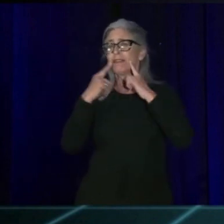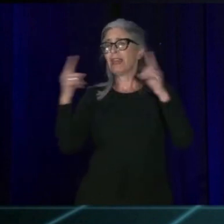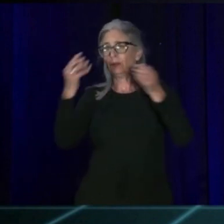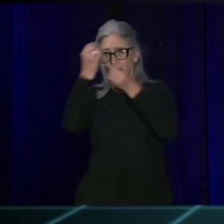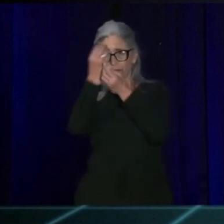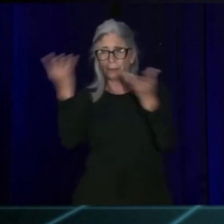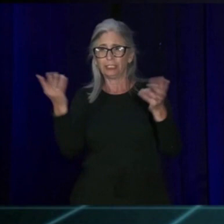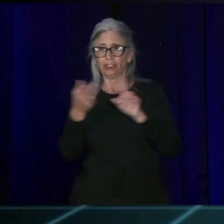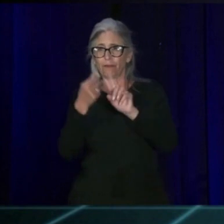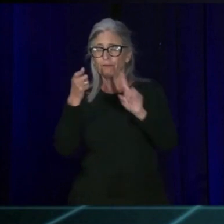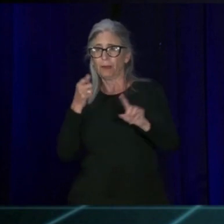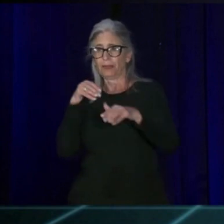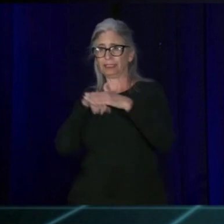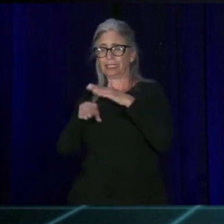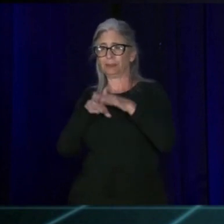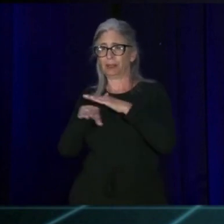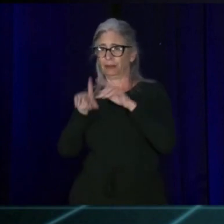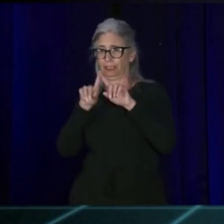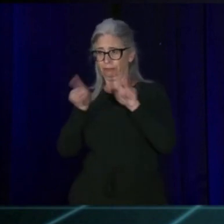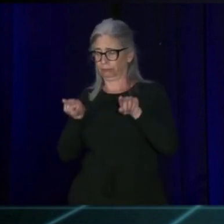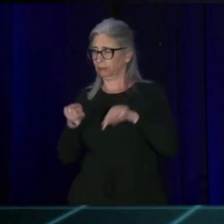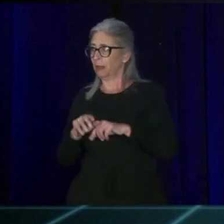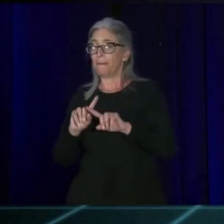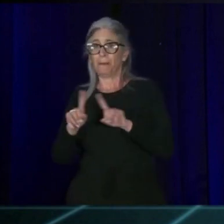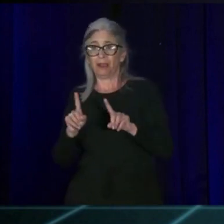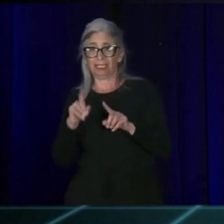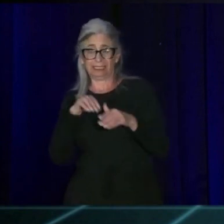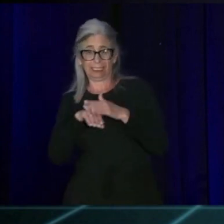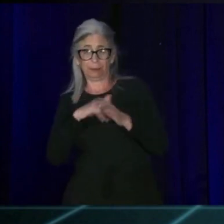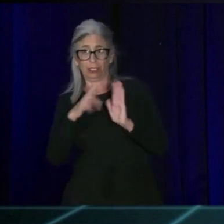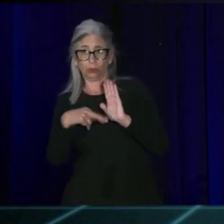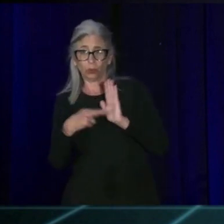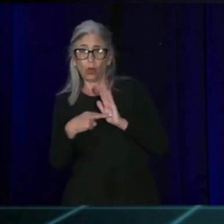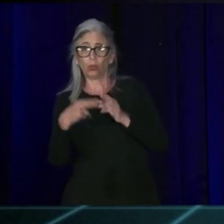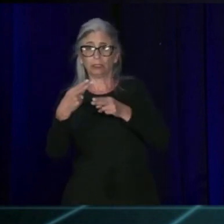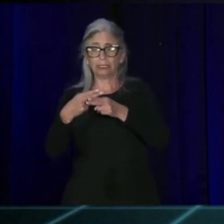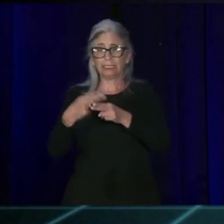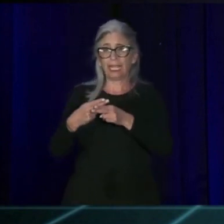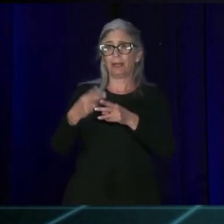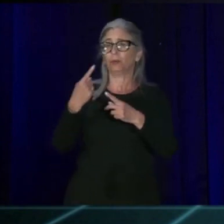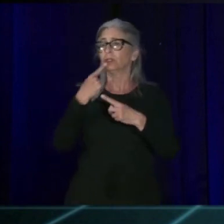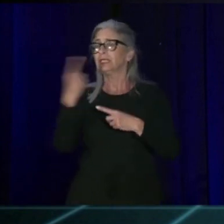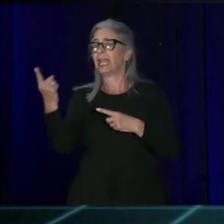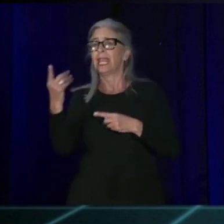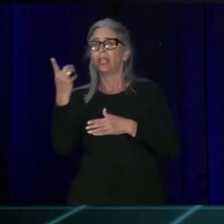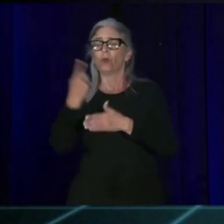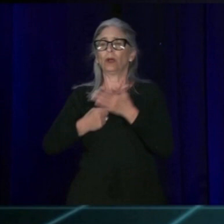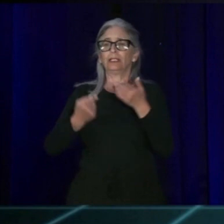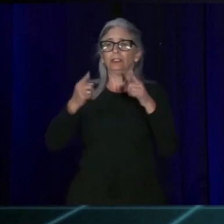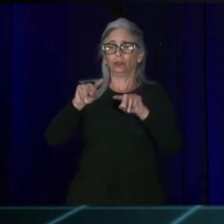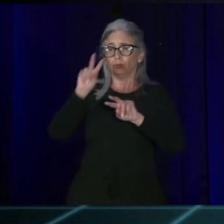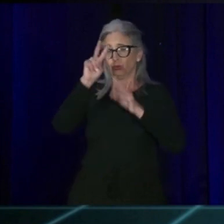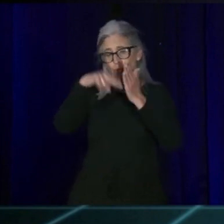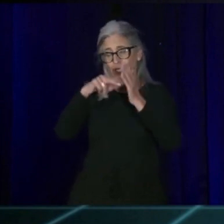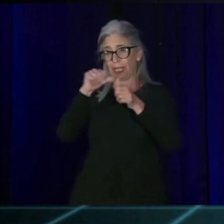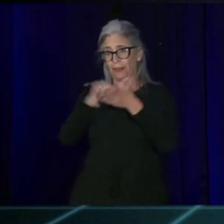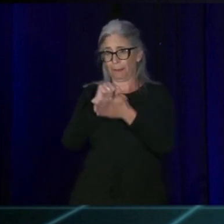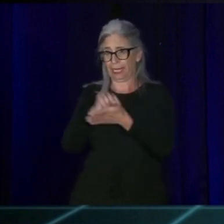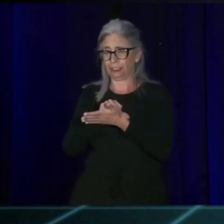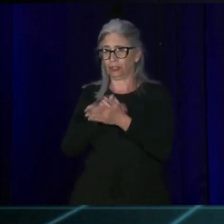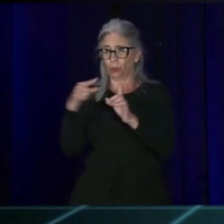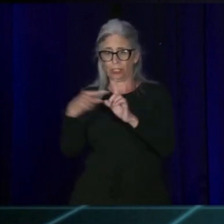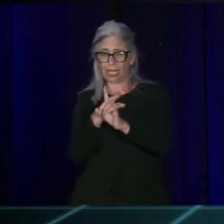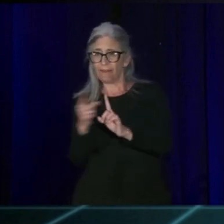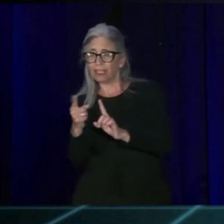from the accessibility tree. It uses accessible role and name to announce element on the page. While in this example, we navigated the page